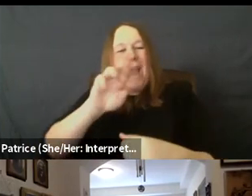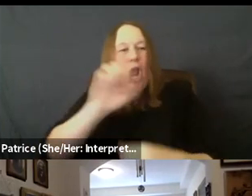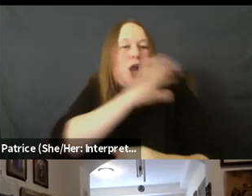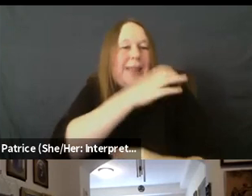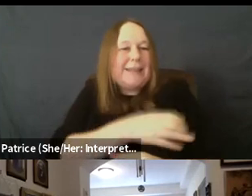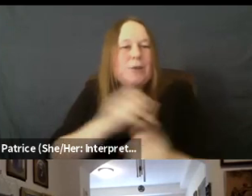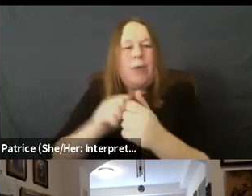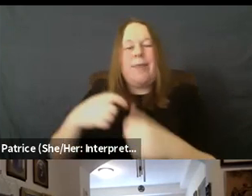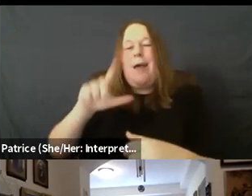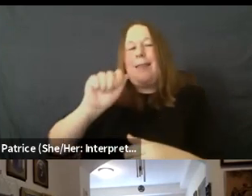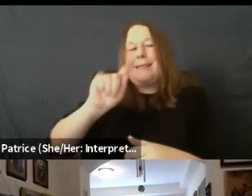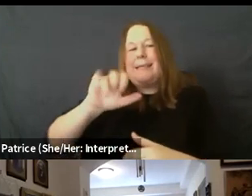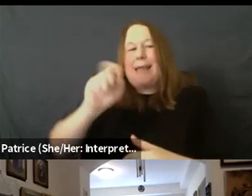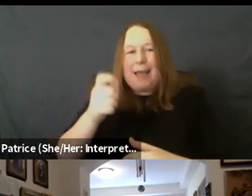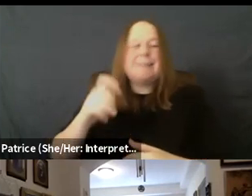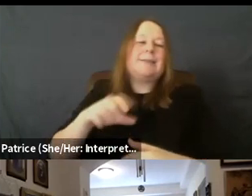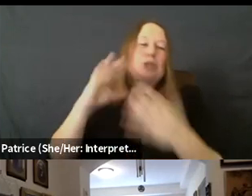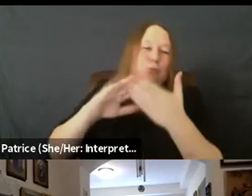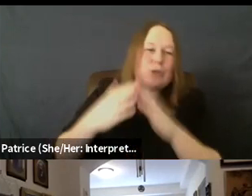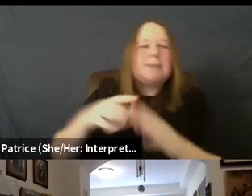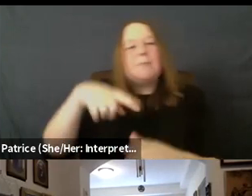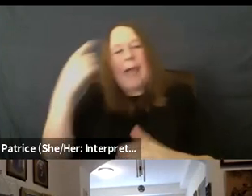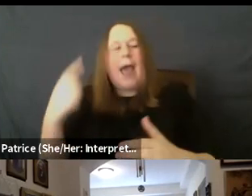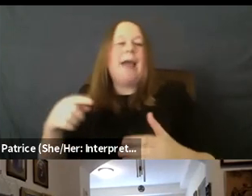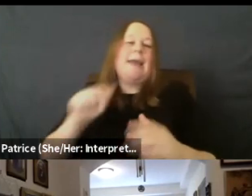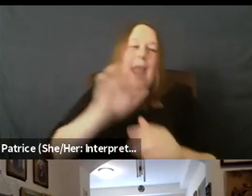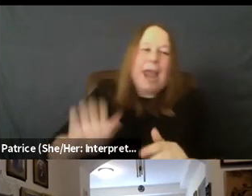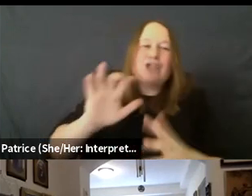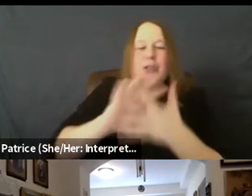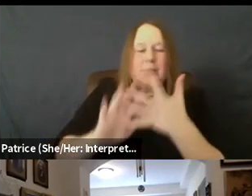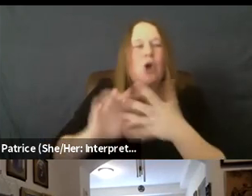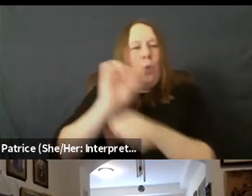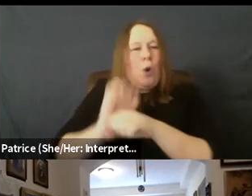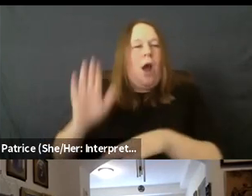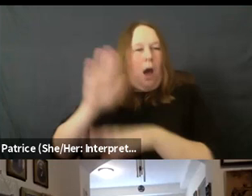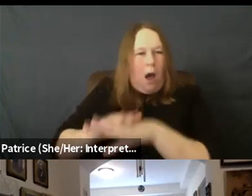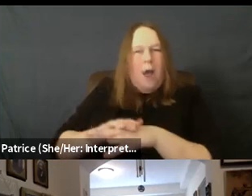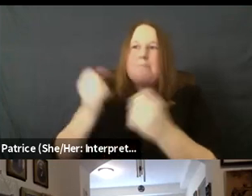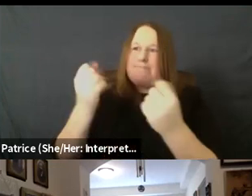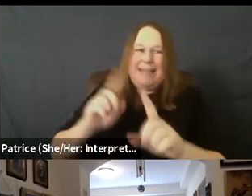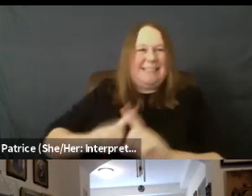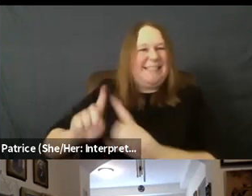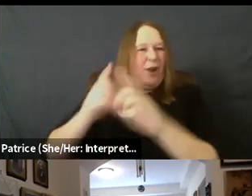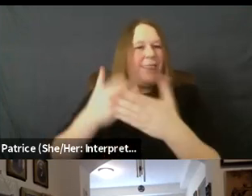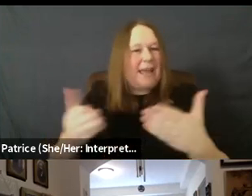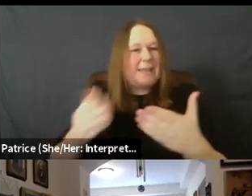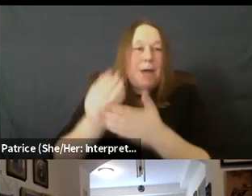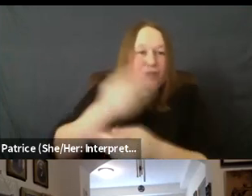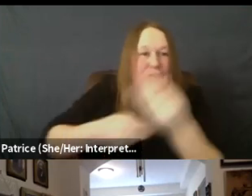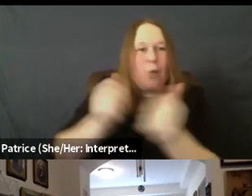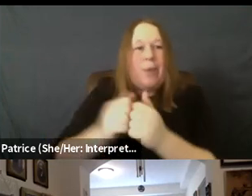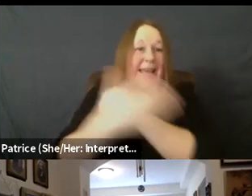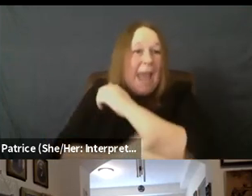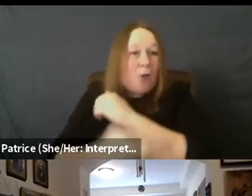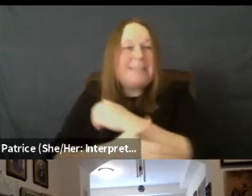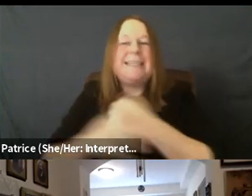Latino community, Black community, Asian communities, et cetera, and working on many different things, budgeting with the county, budgeting